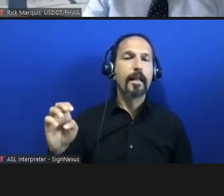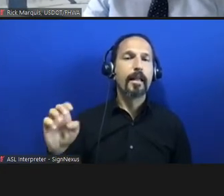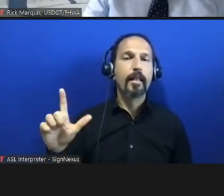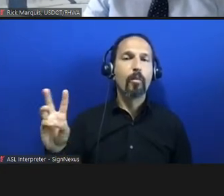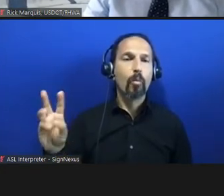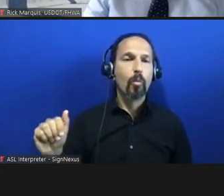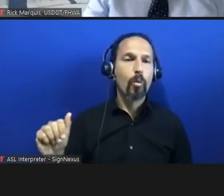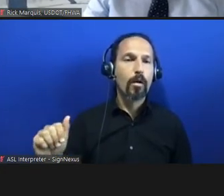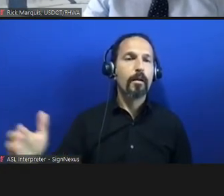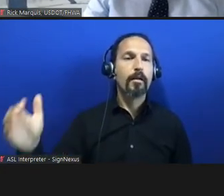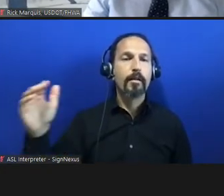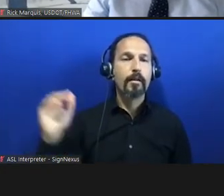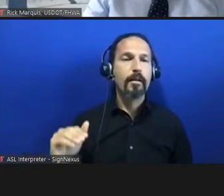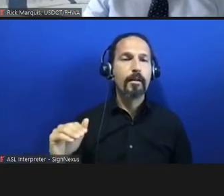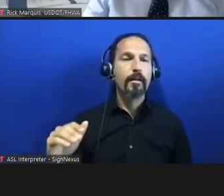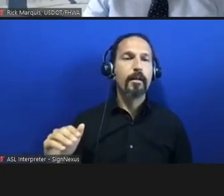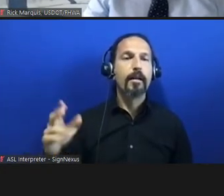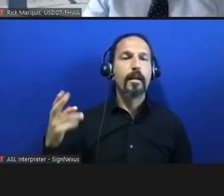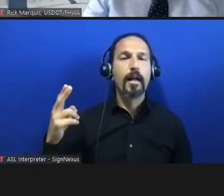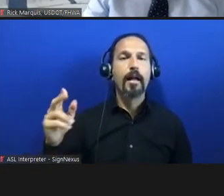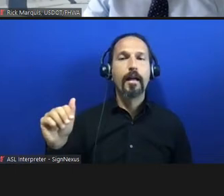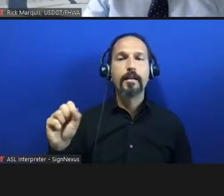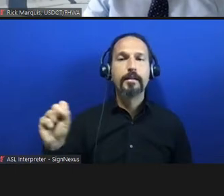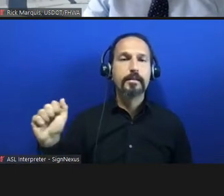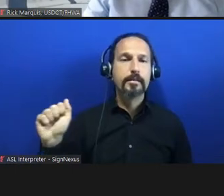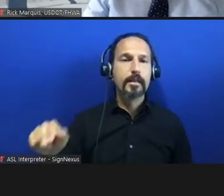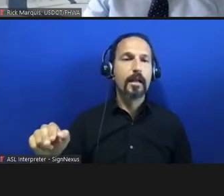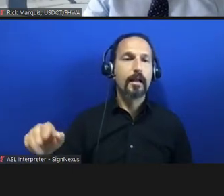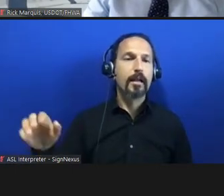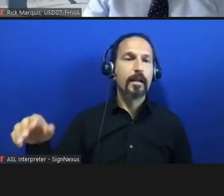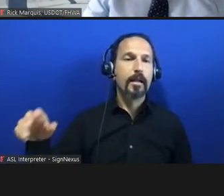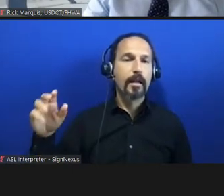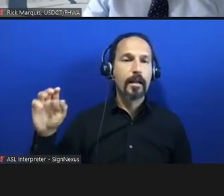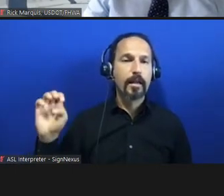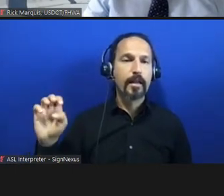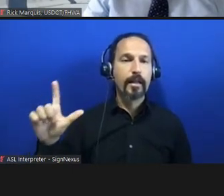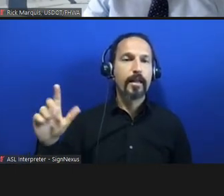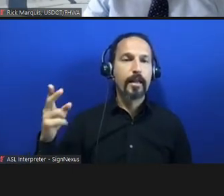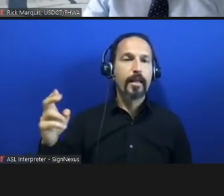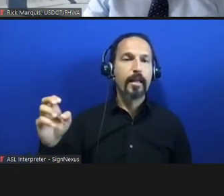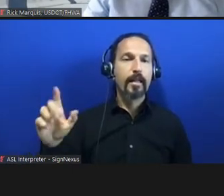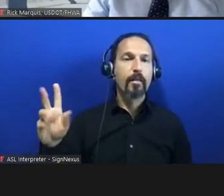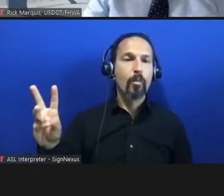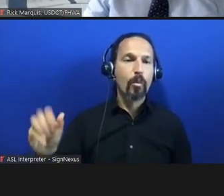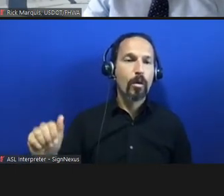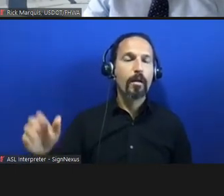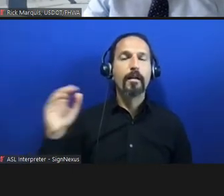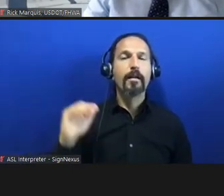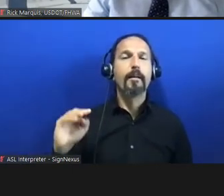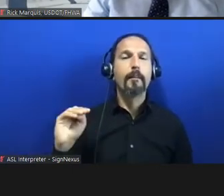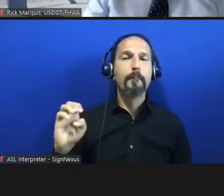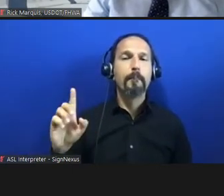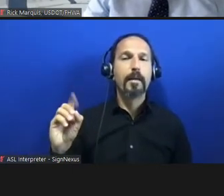our next speaker is Hassan al-helwa followed by Melody Bryant